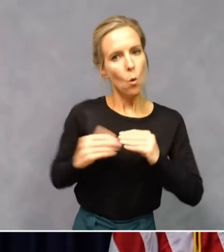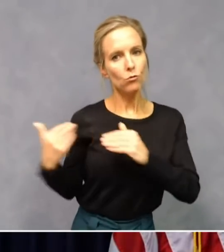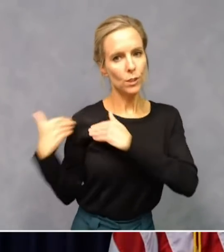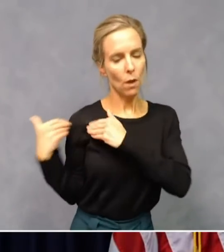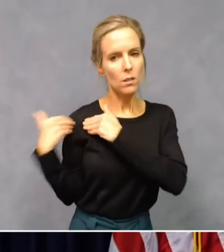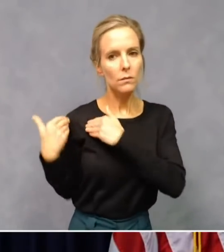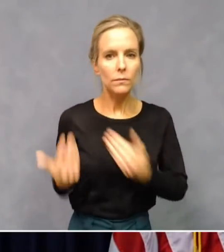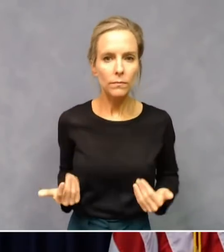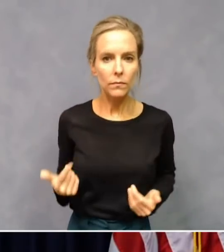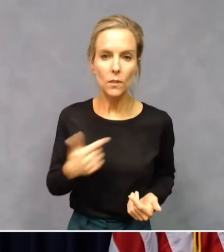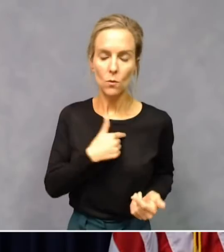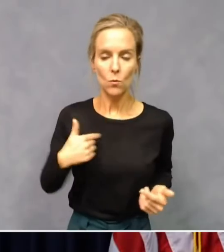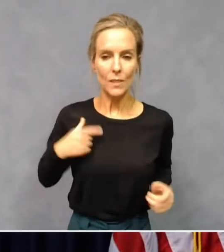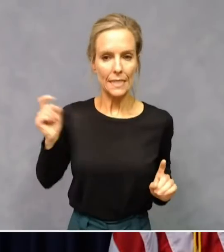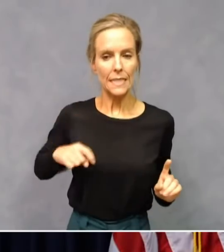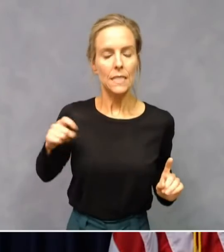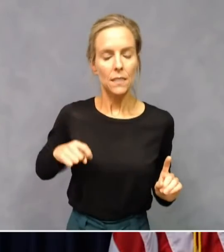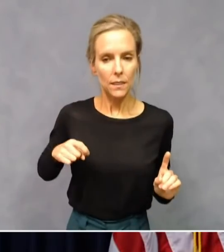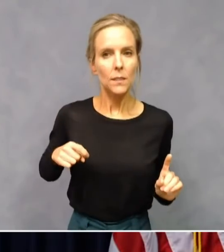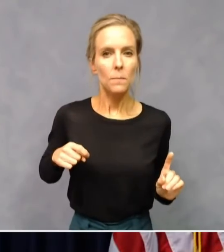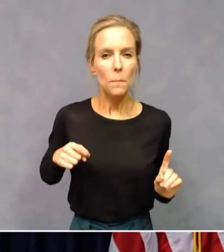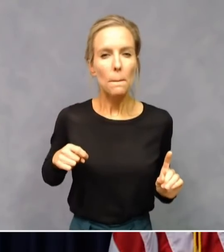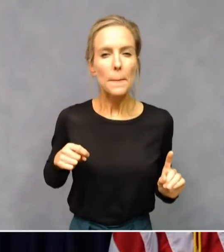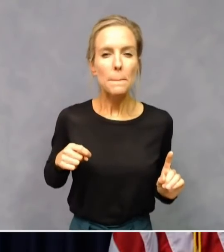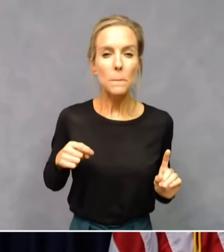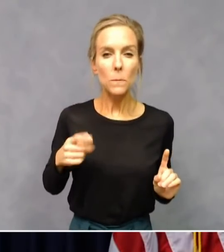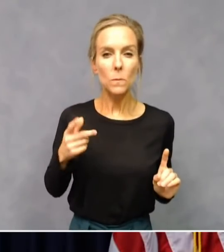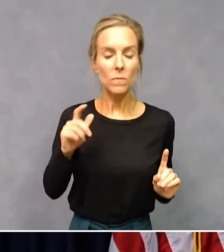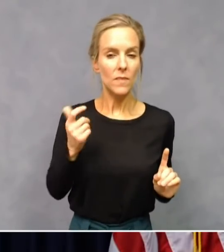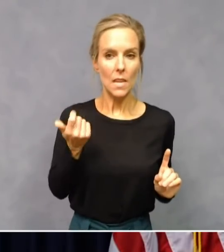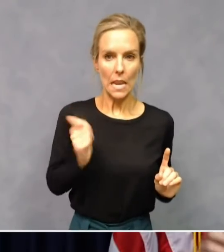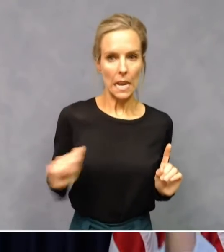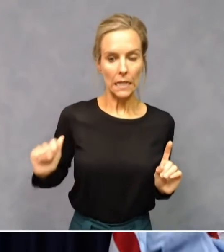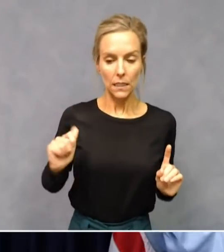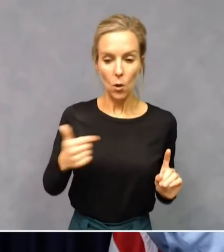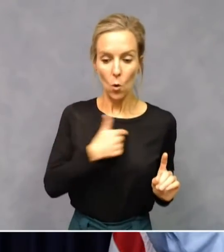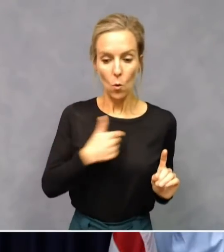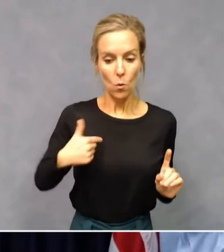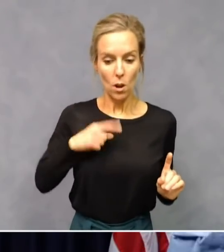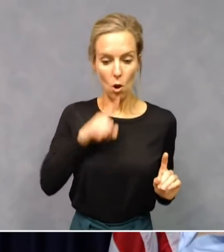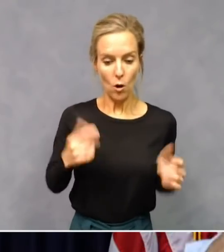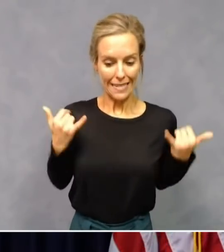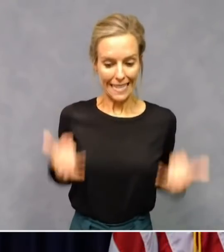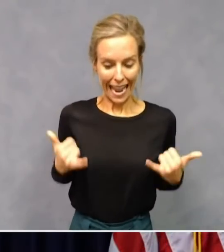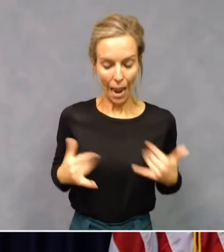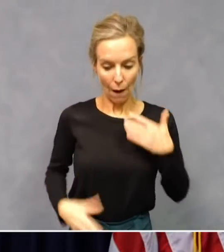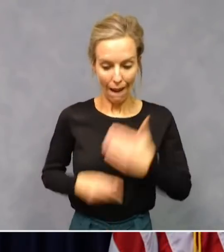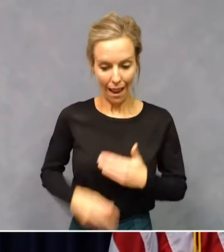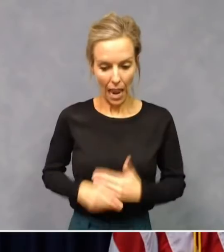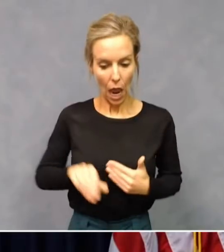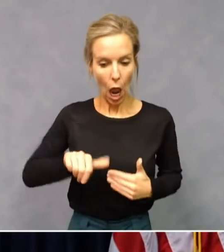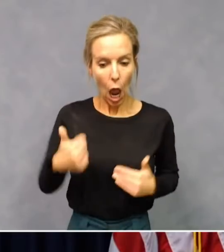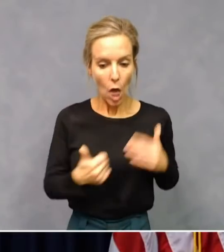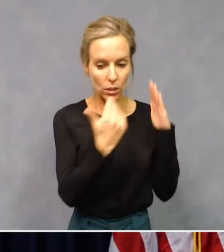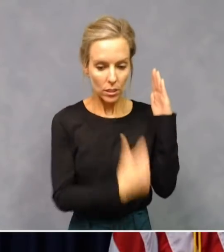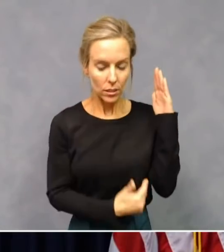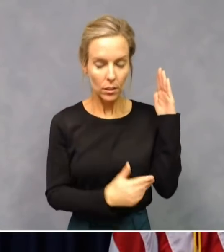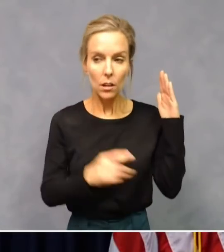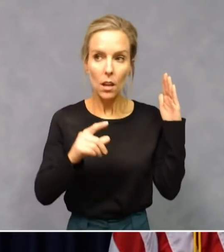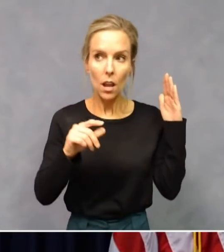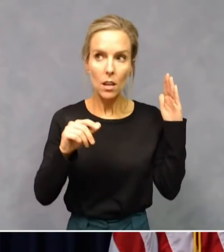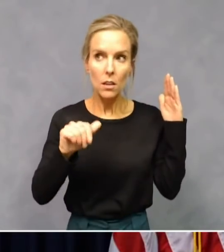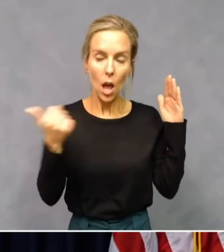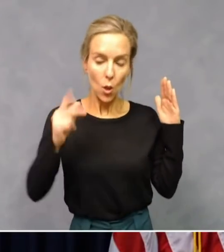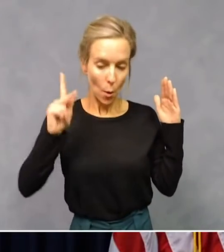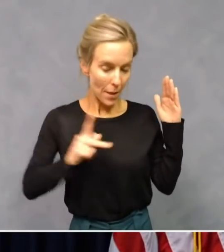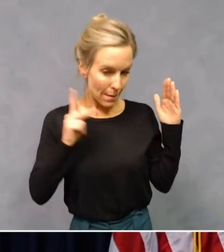really look at, does taking any additional step where we are right now versus other people coming down to where